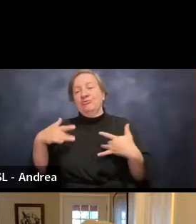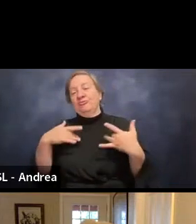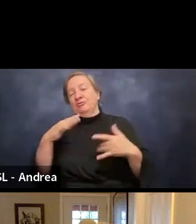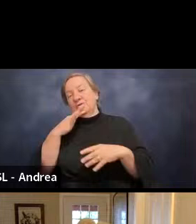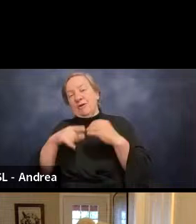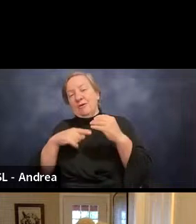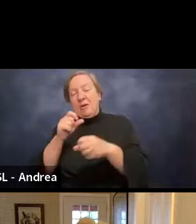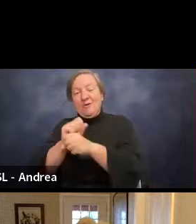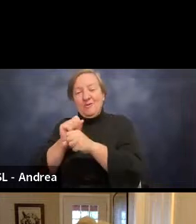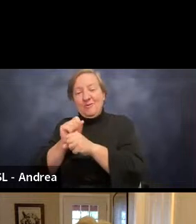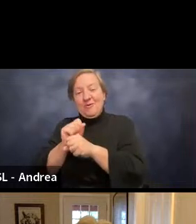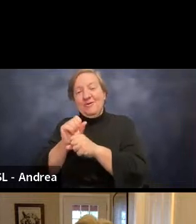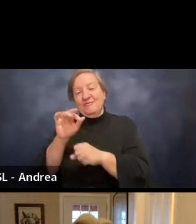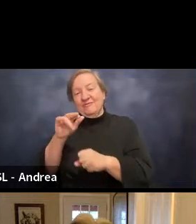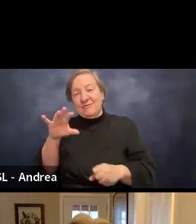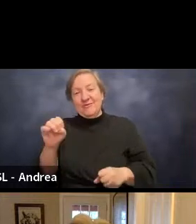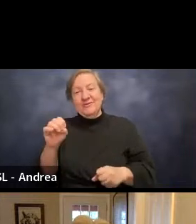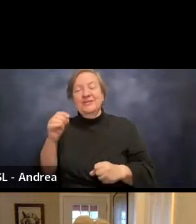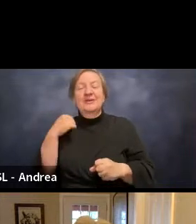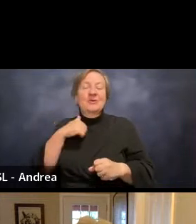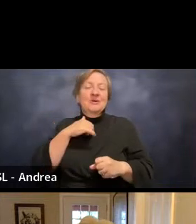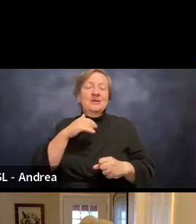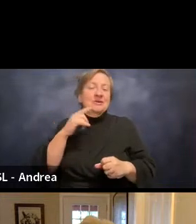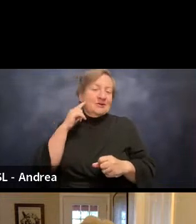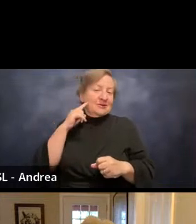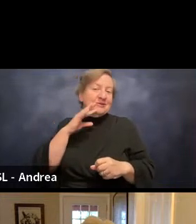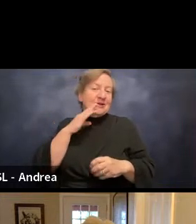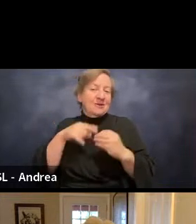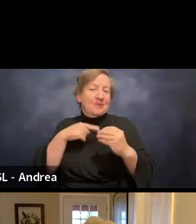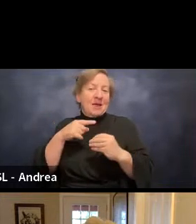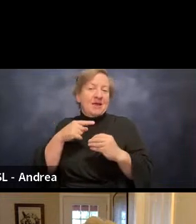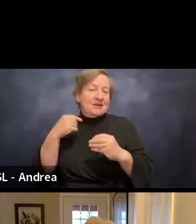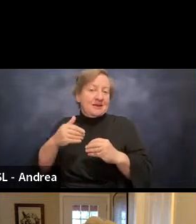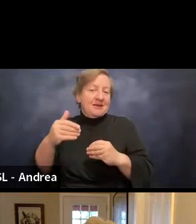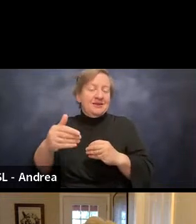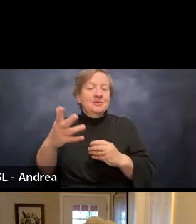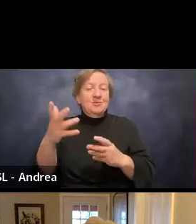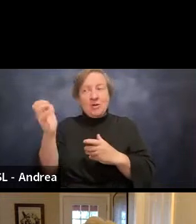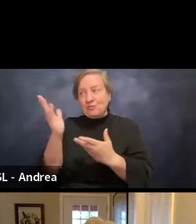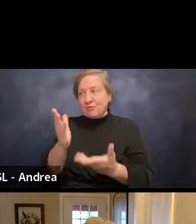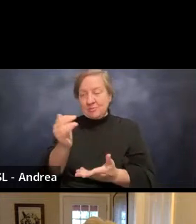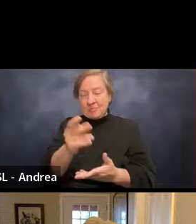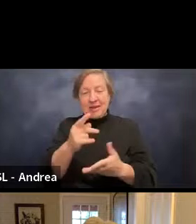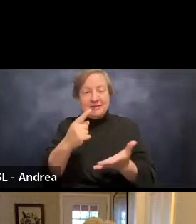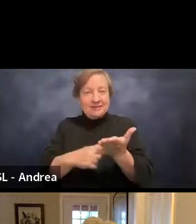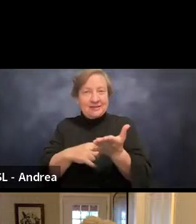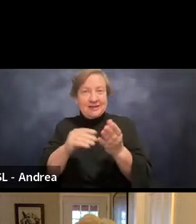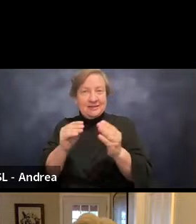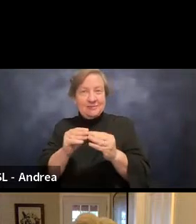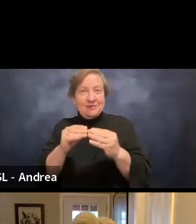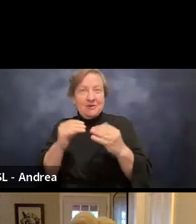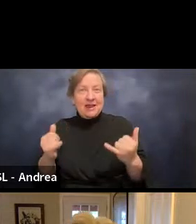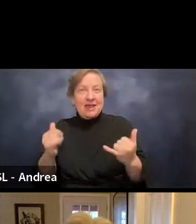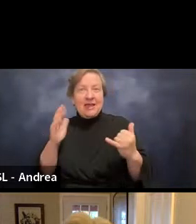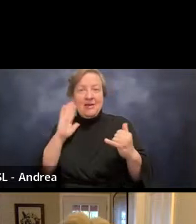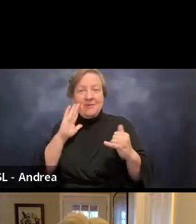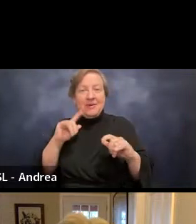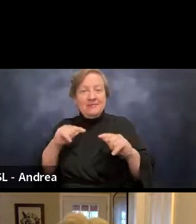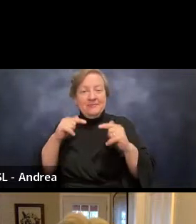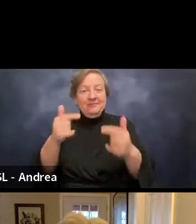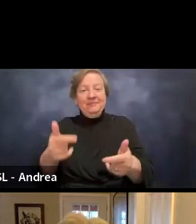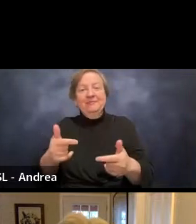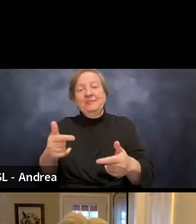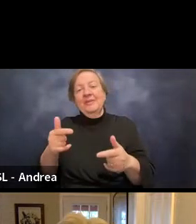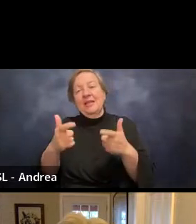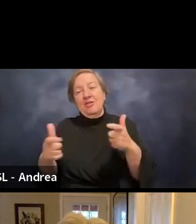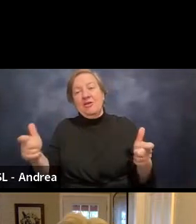workforce. We've heard it come up in some of our other months, so we wanted to make sure we brought it back and we could discuss it more. So with that, we will turn it over to our